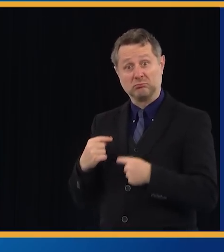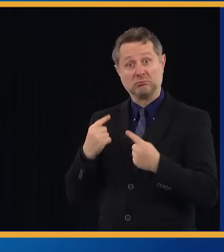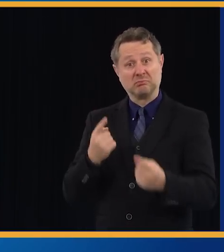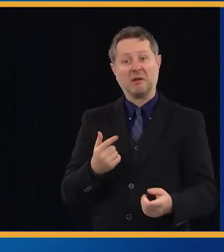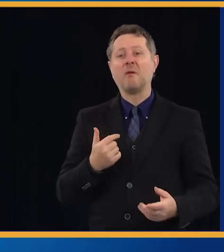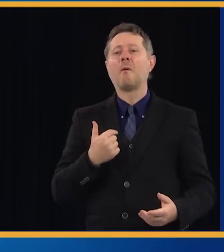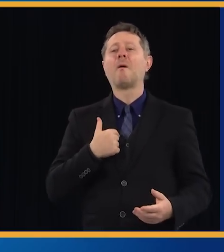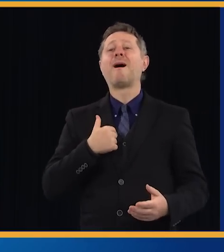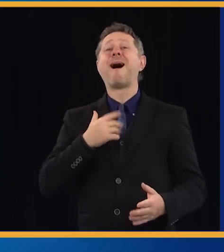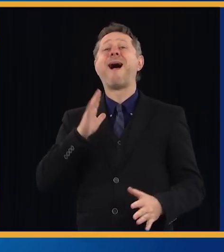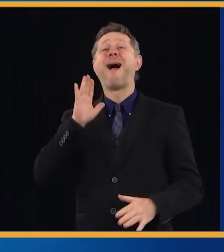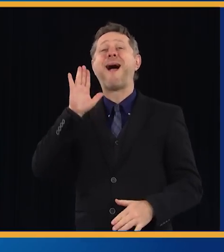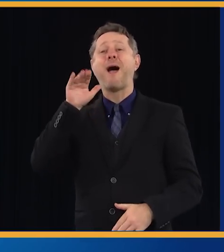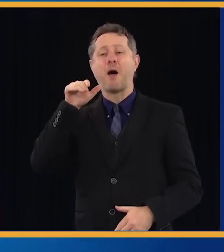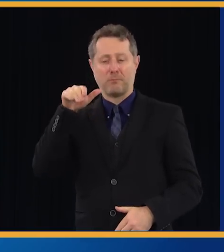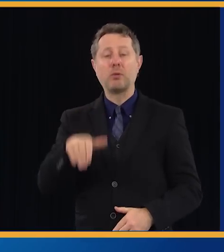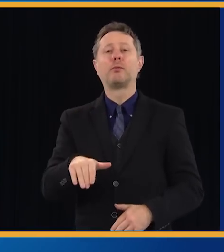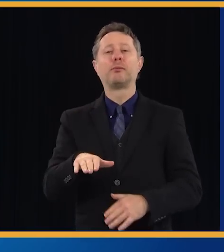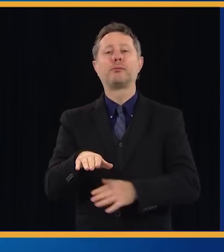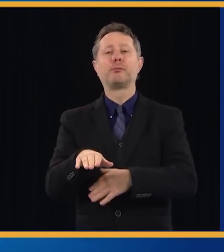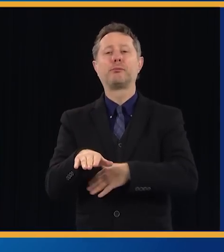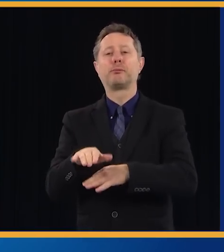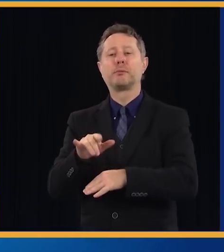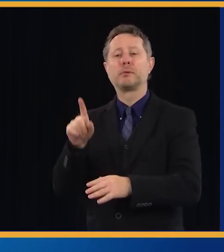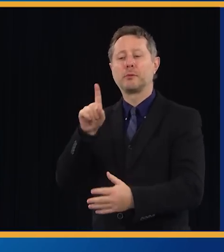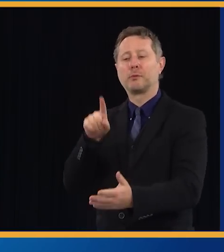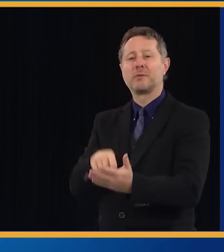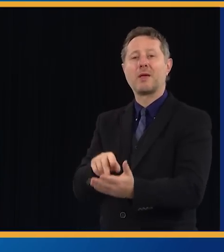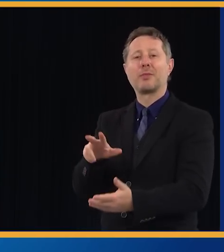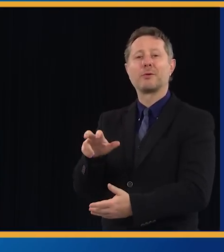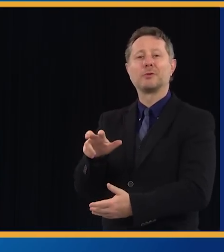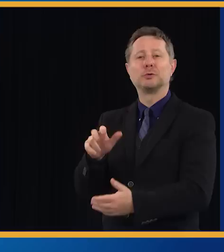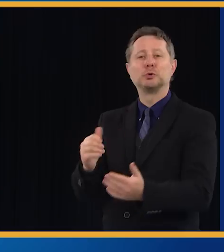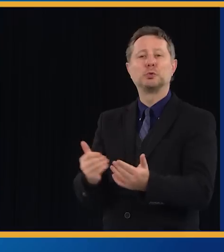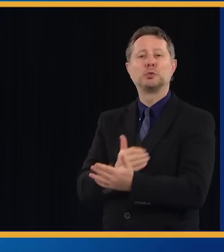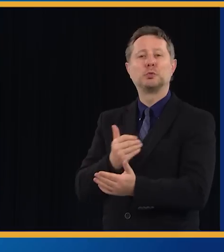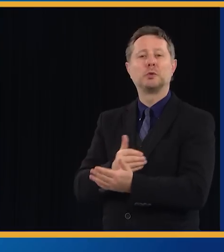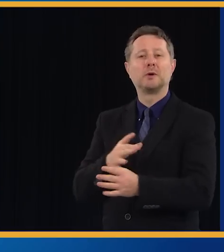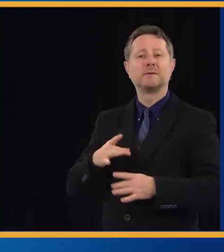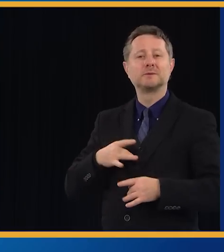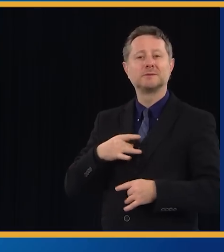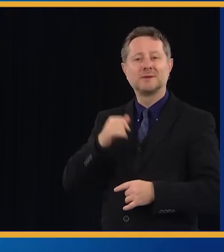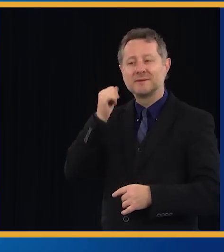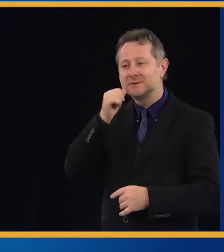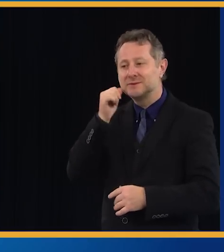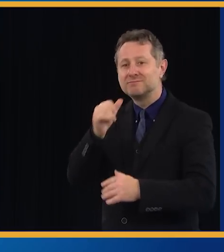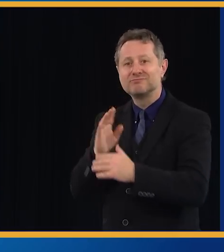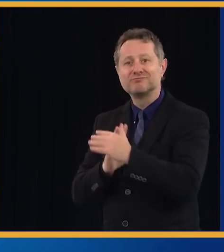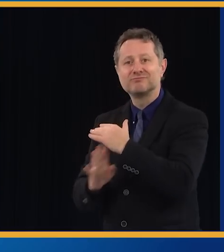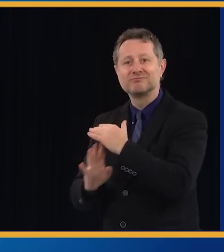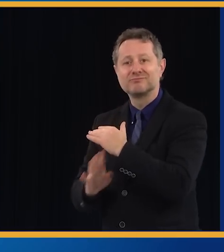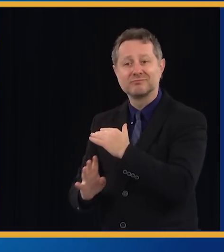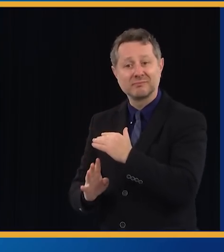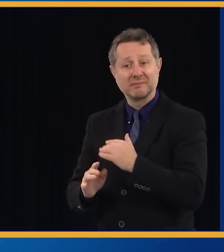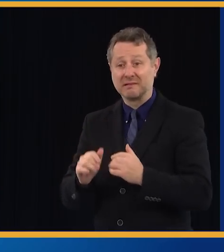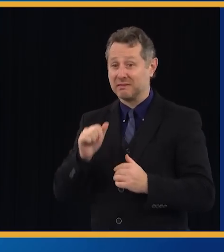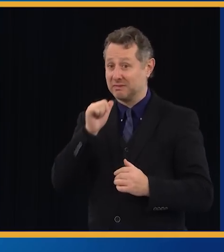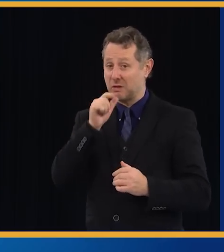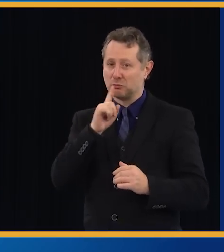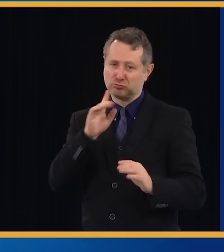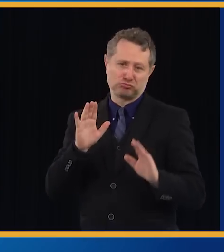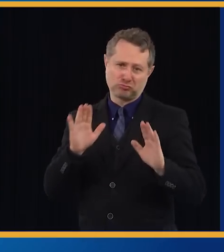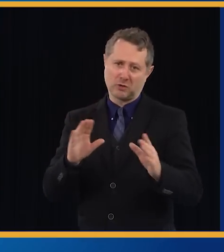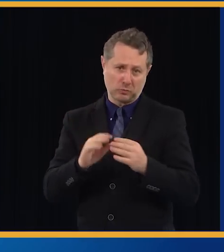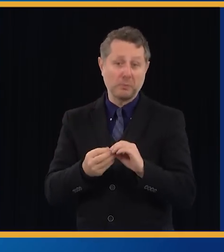day, which is not great. We'd like to see those new cases reducing even